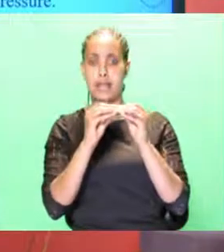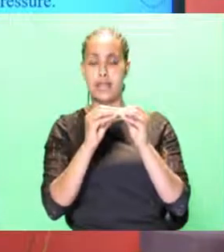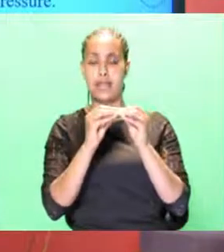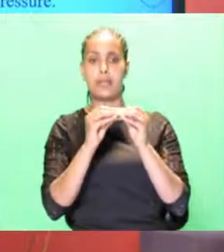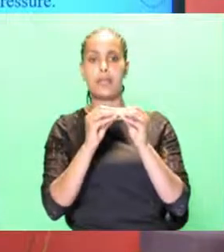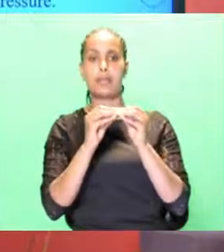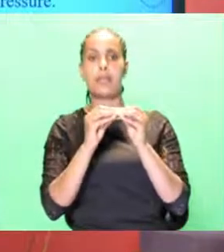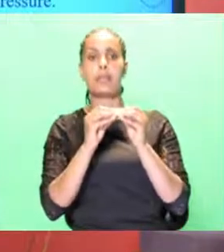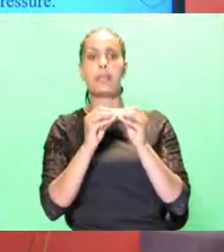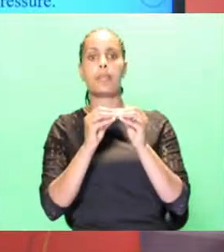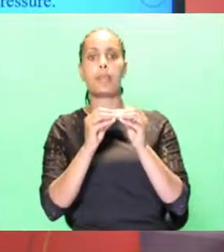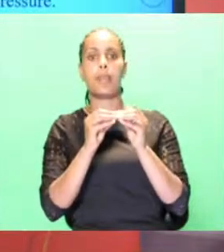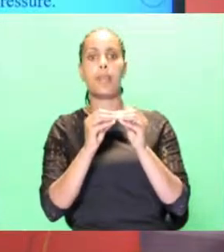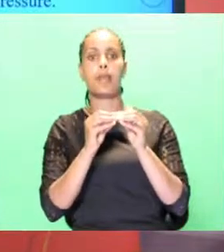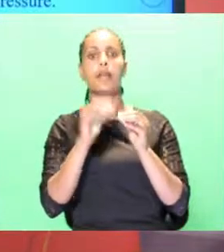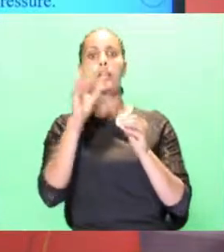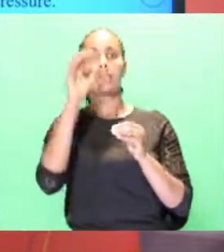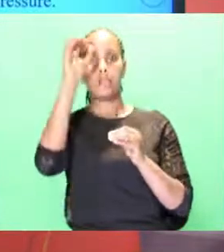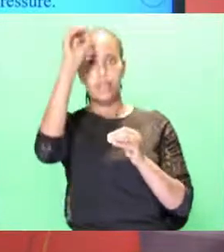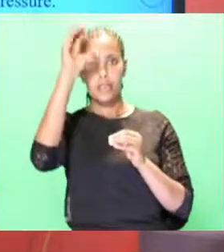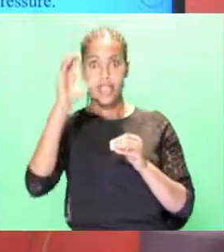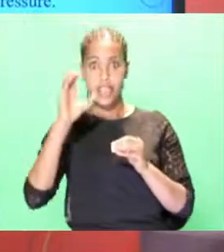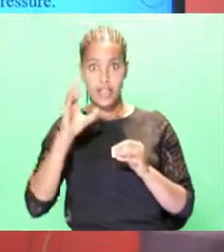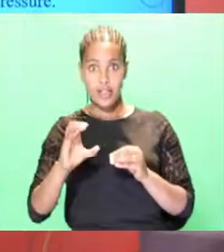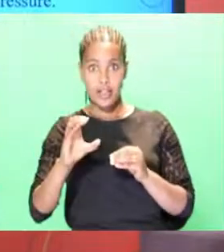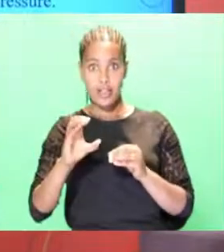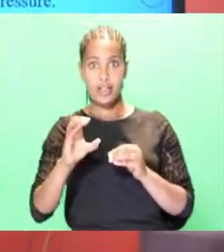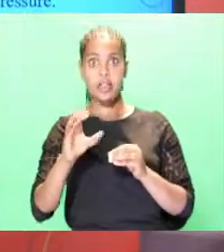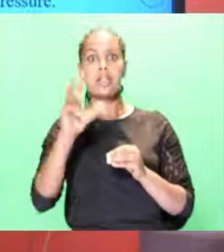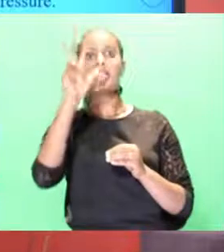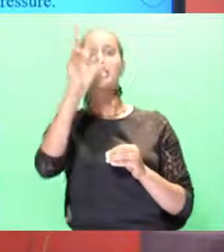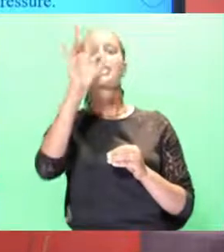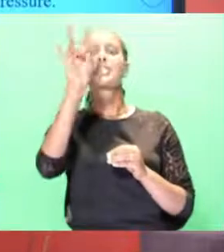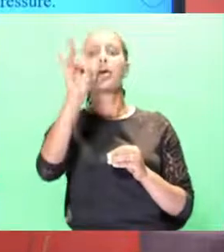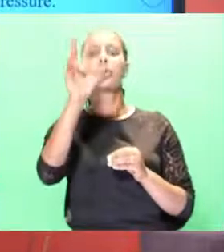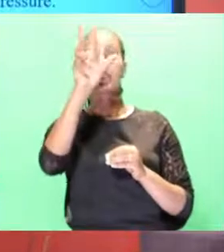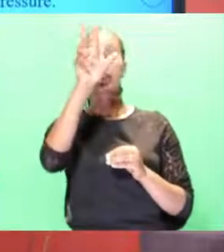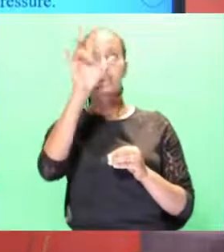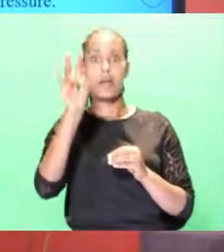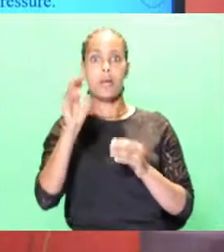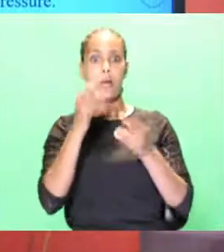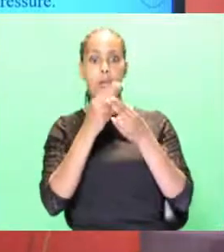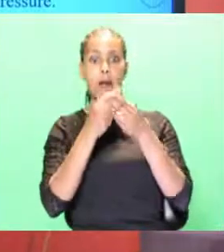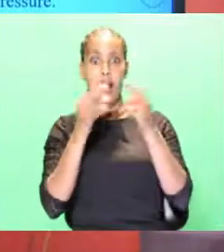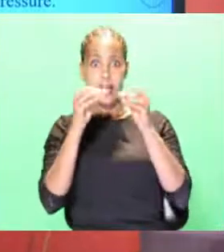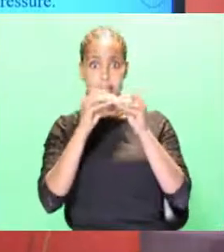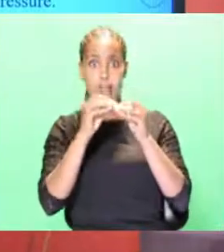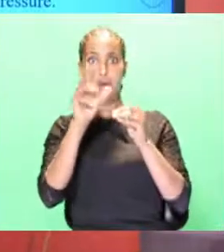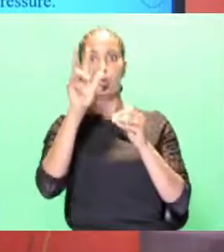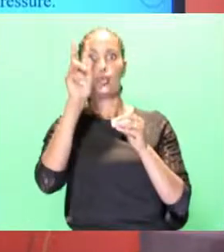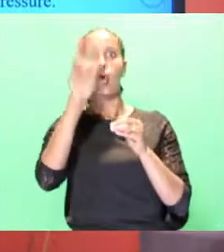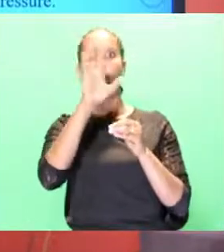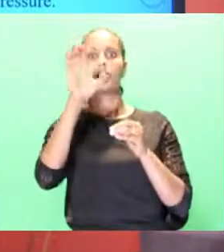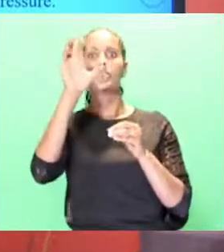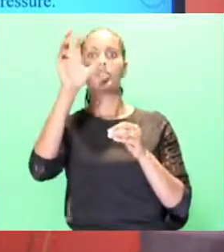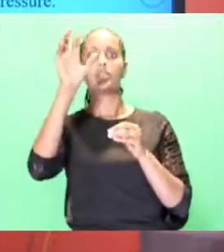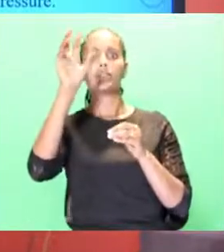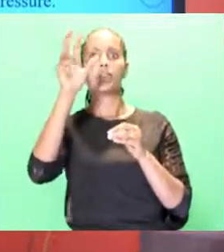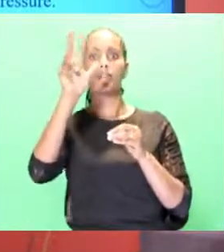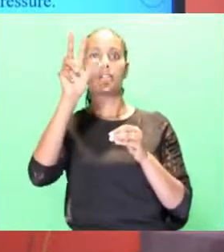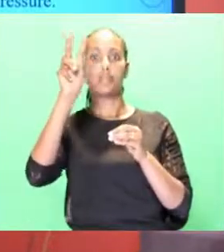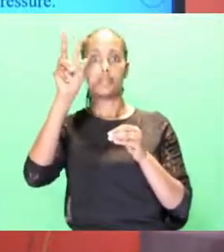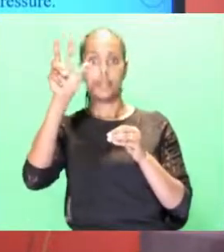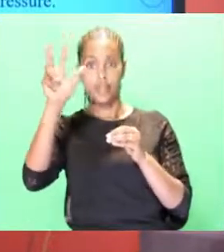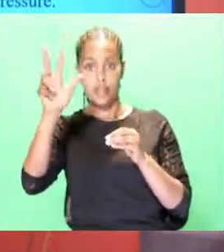273. Degree centigrade is 37. 37 plus 273 is